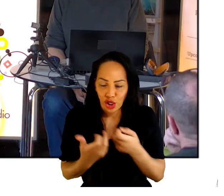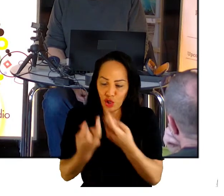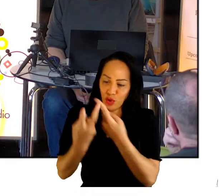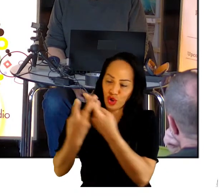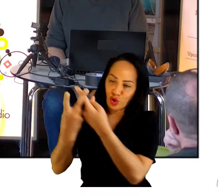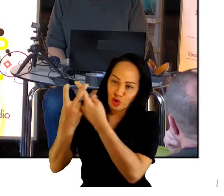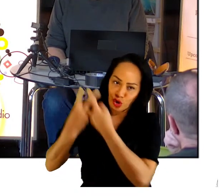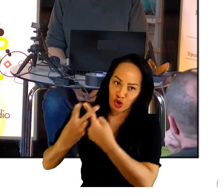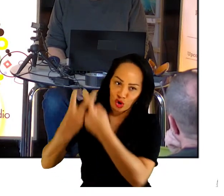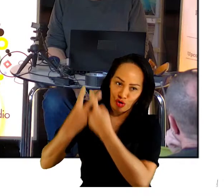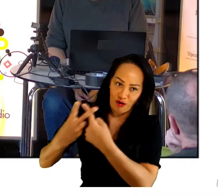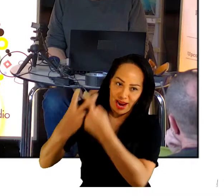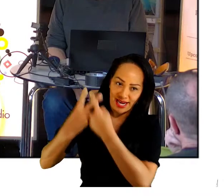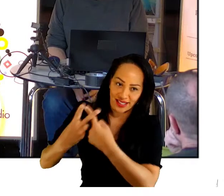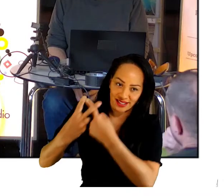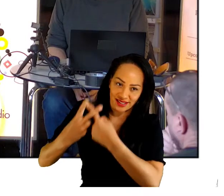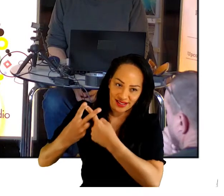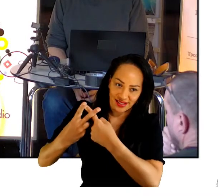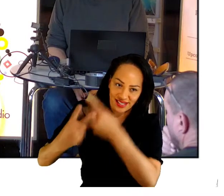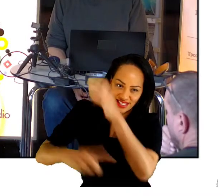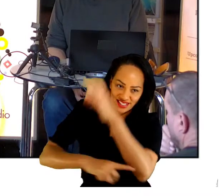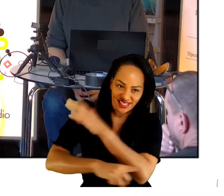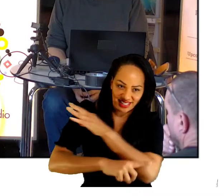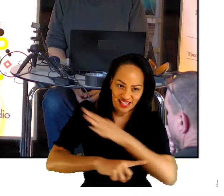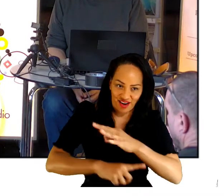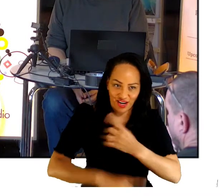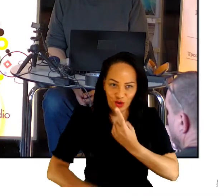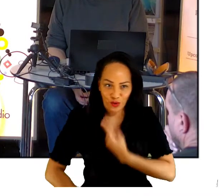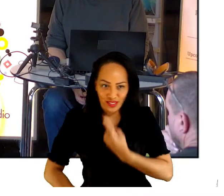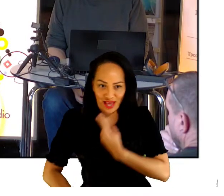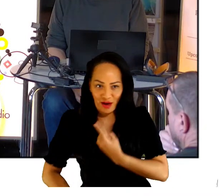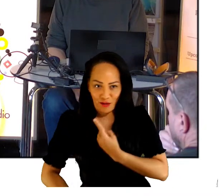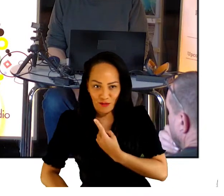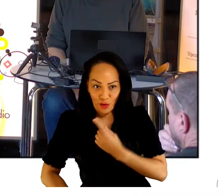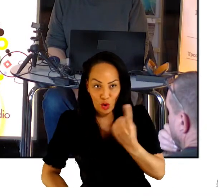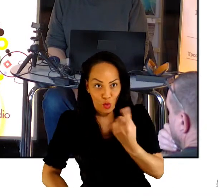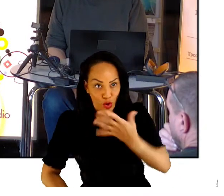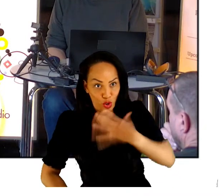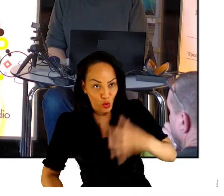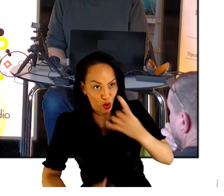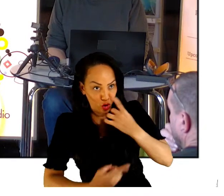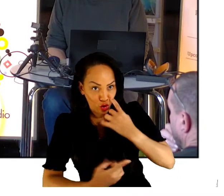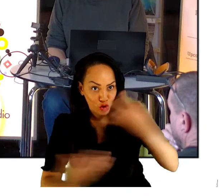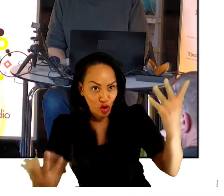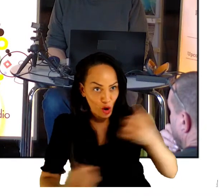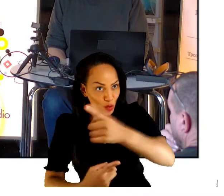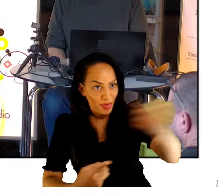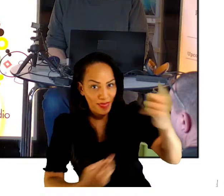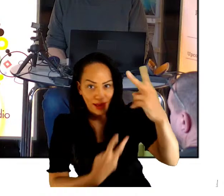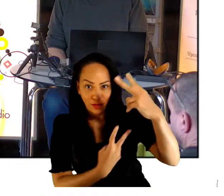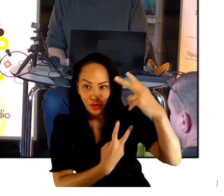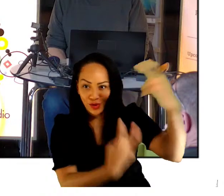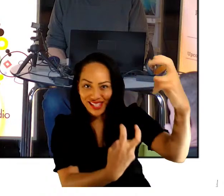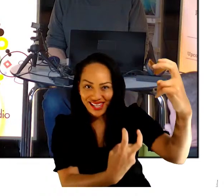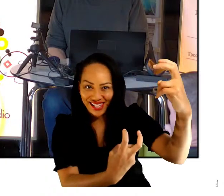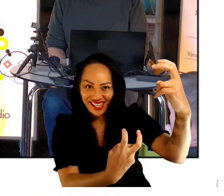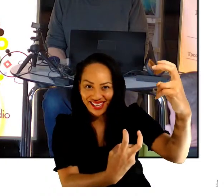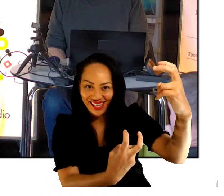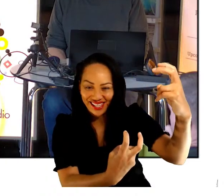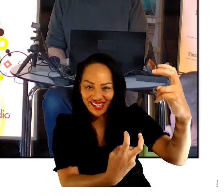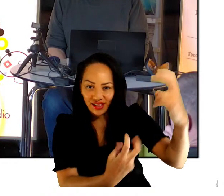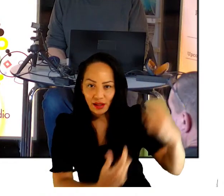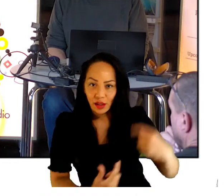perceived. Because the very interesting part for me, at least, is also how one thinks that this is a playful